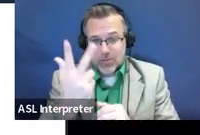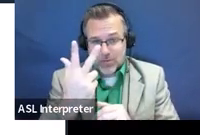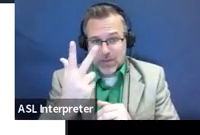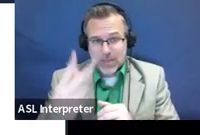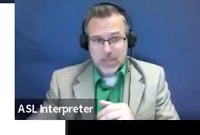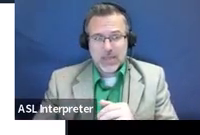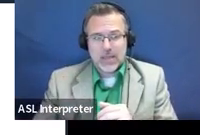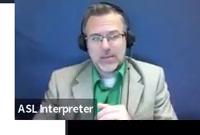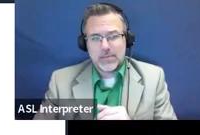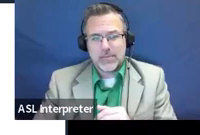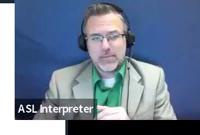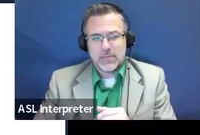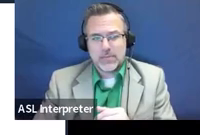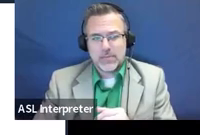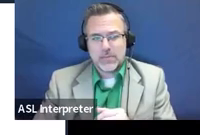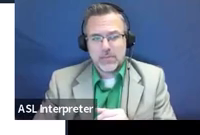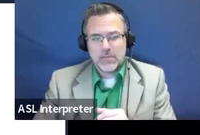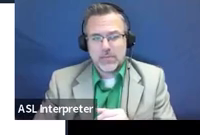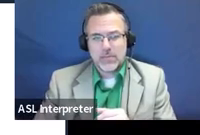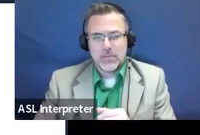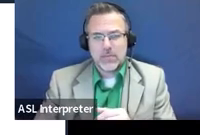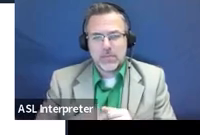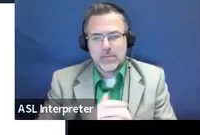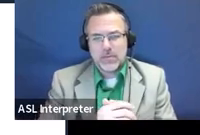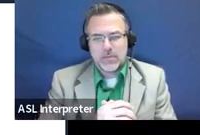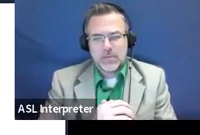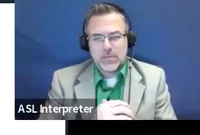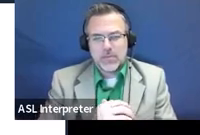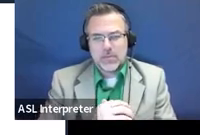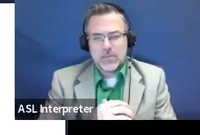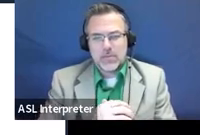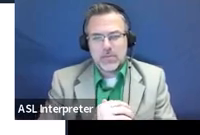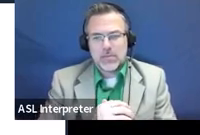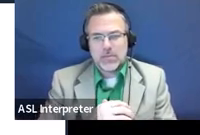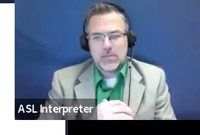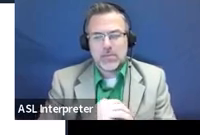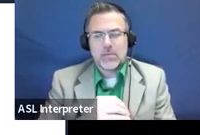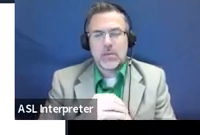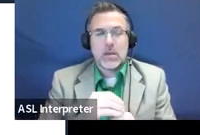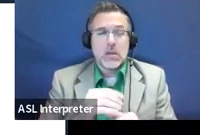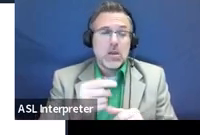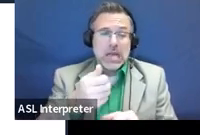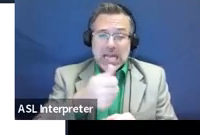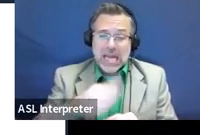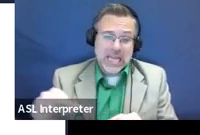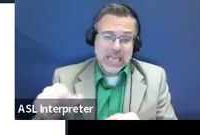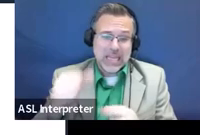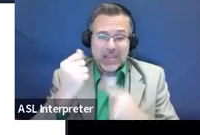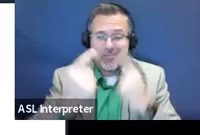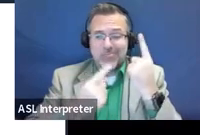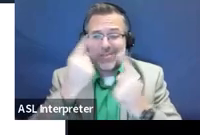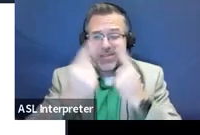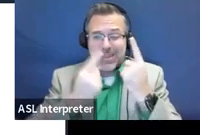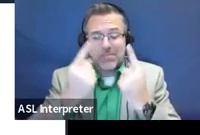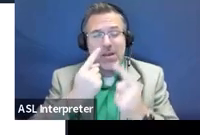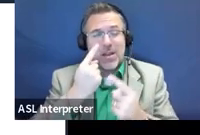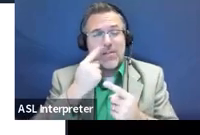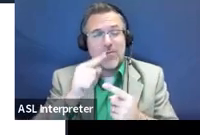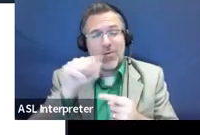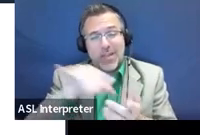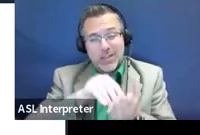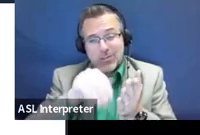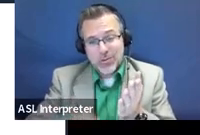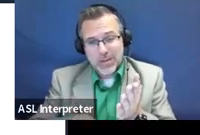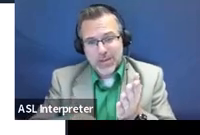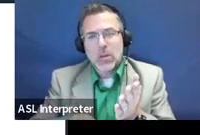special considerations. So, you know, documenting, are there any special considerations for this student? So, you know, just going through each piece